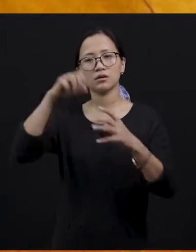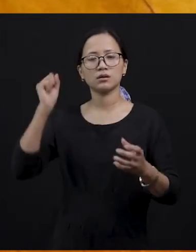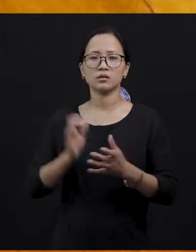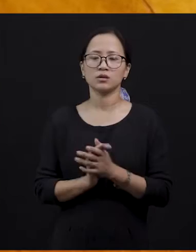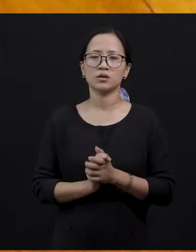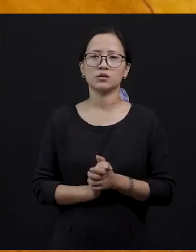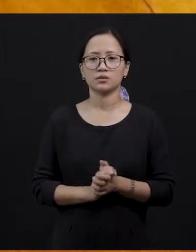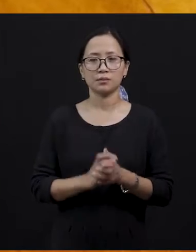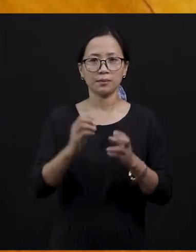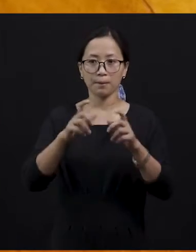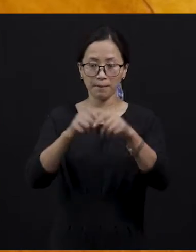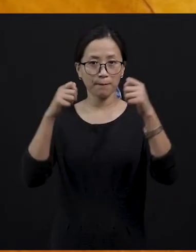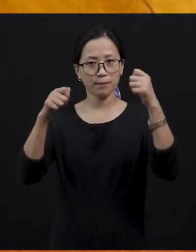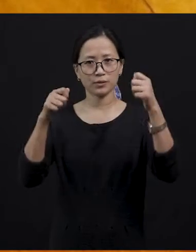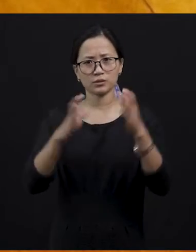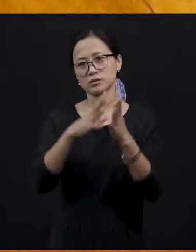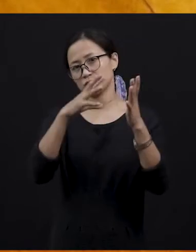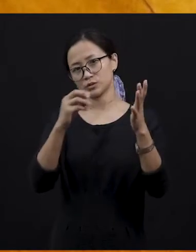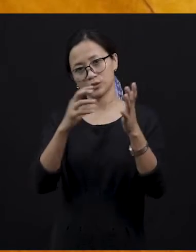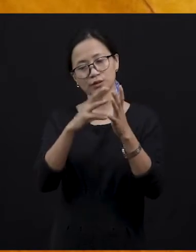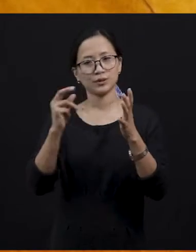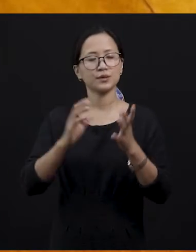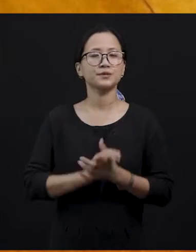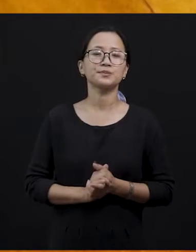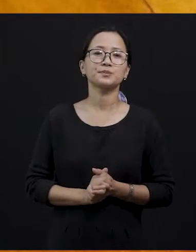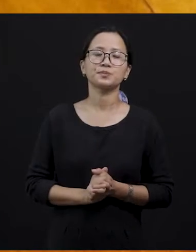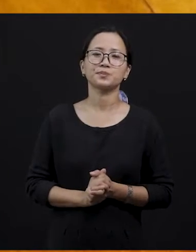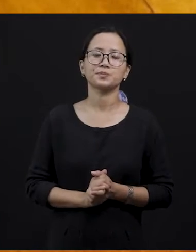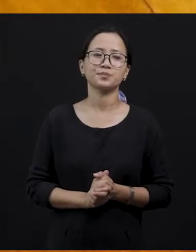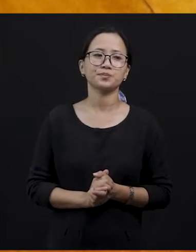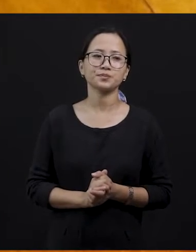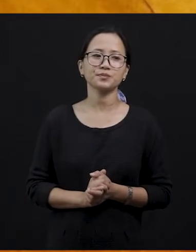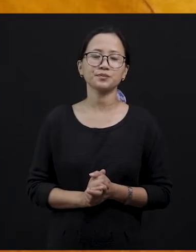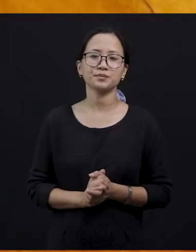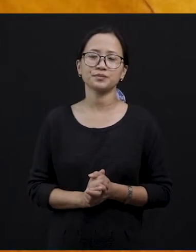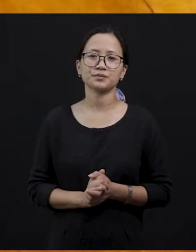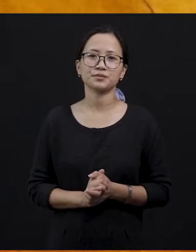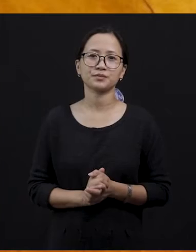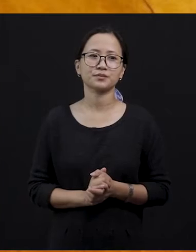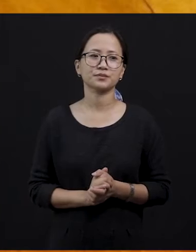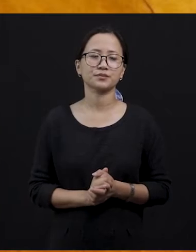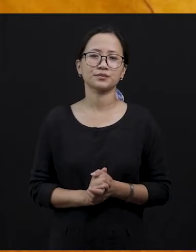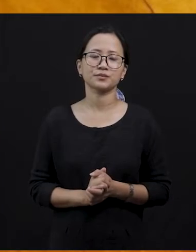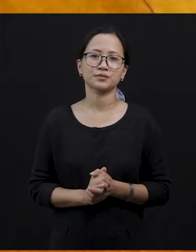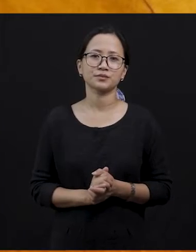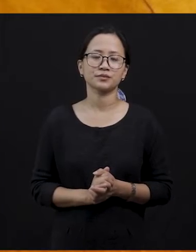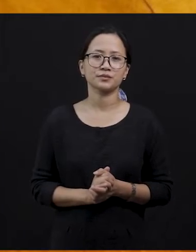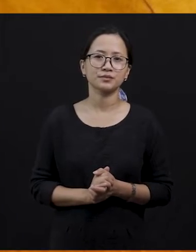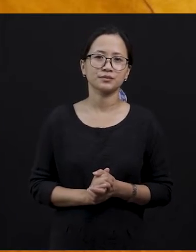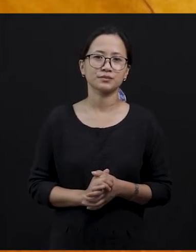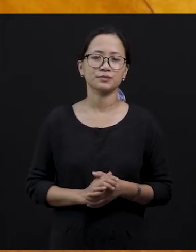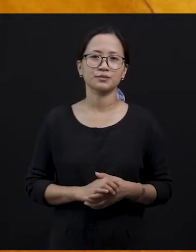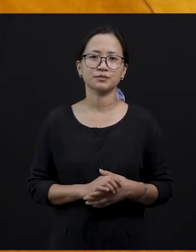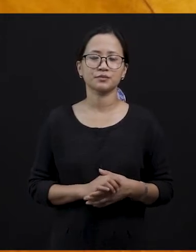pepper will be still dry. Dry. The pepper, after inserting this in a bowl of water, if you take out, the pepper